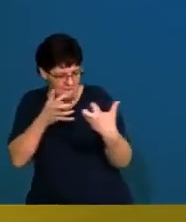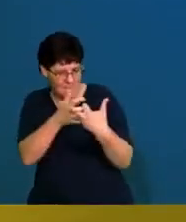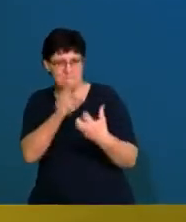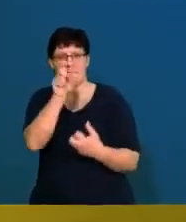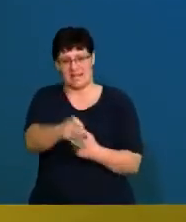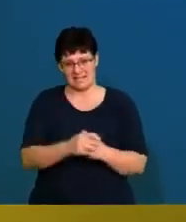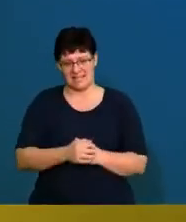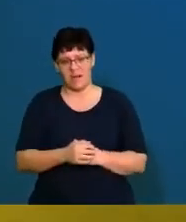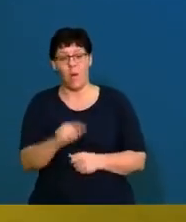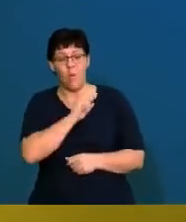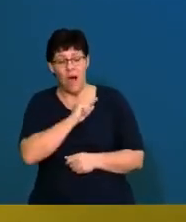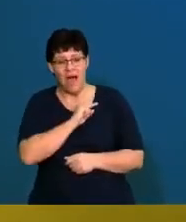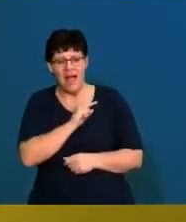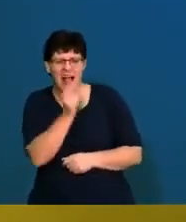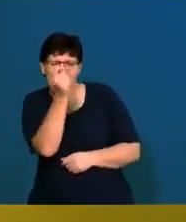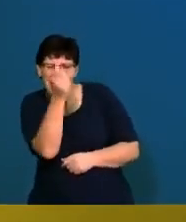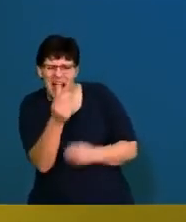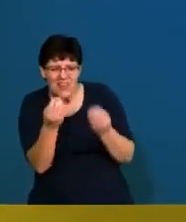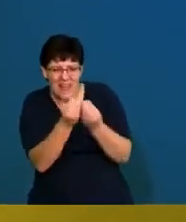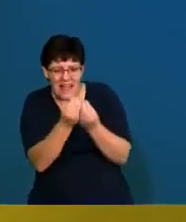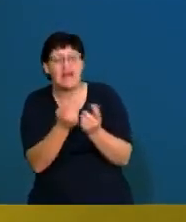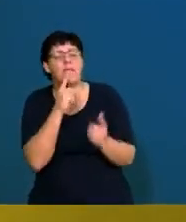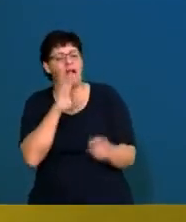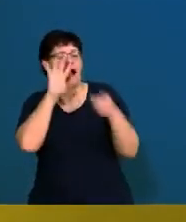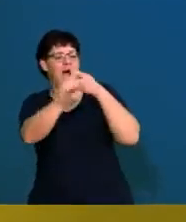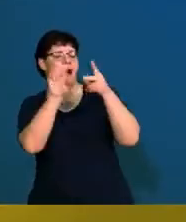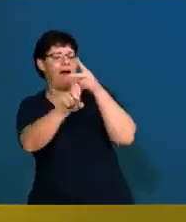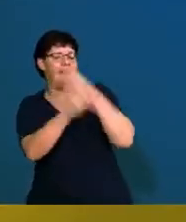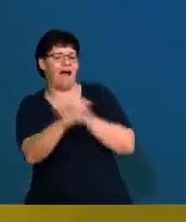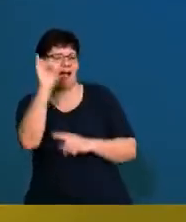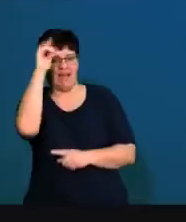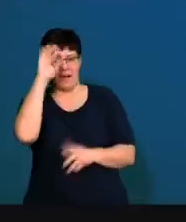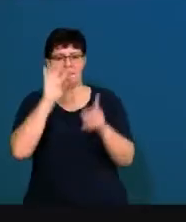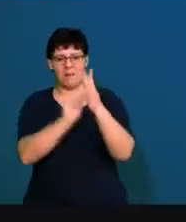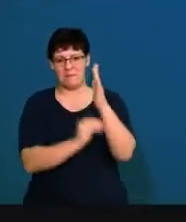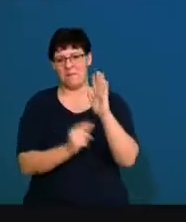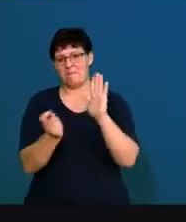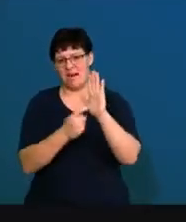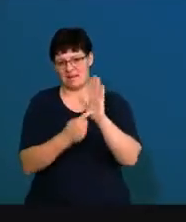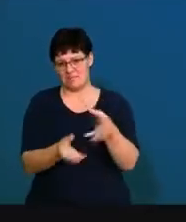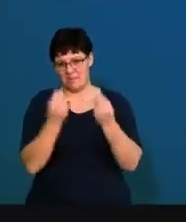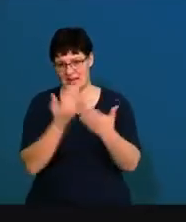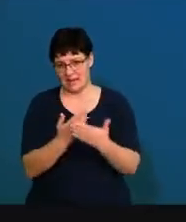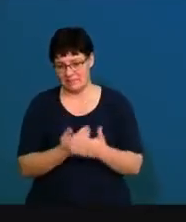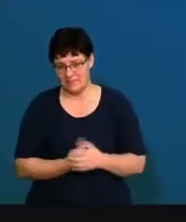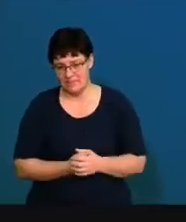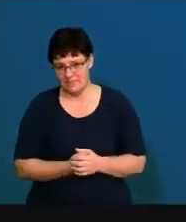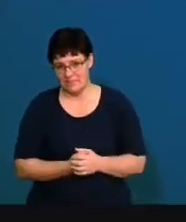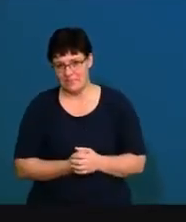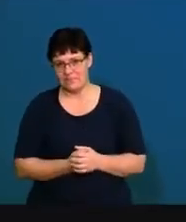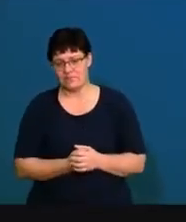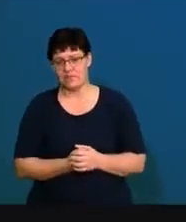it's all about. And it is the little detail that makes all the difference in science, right? Okay? All